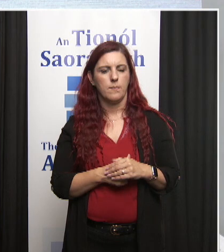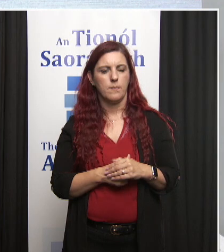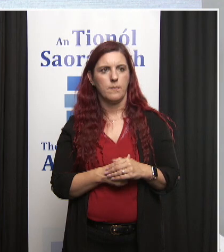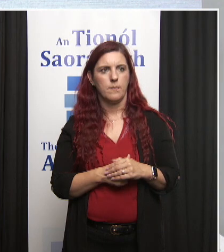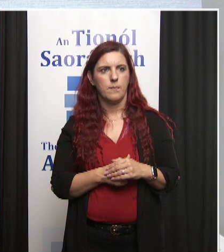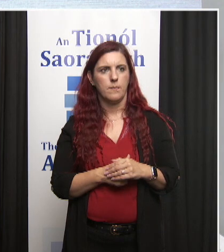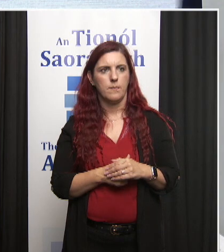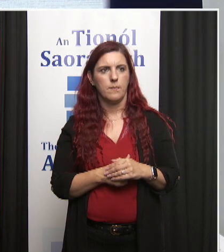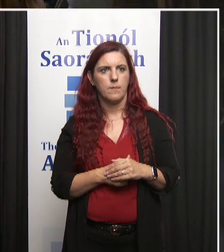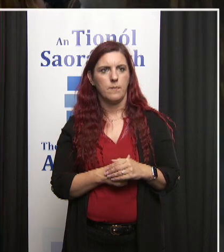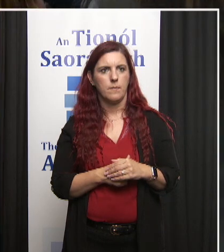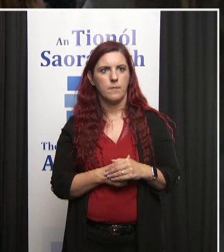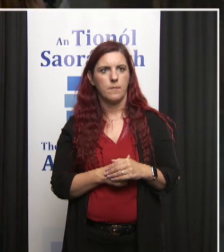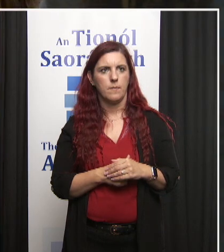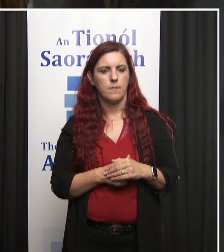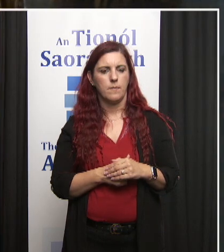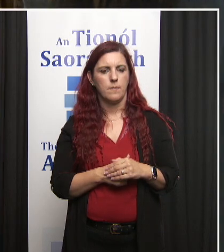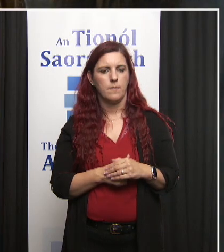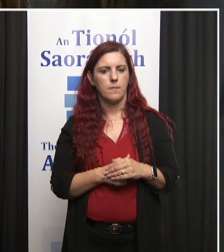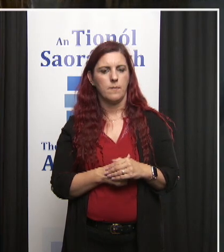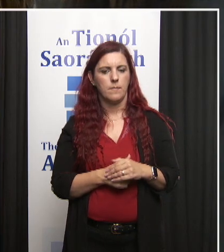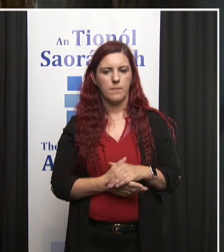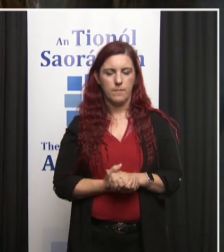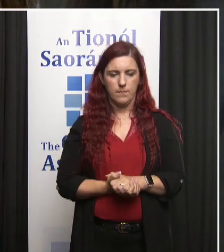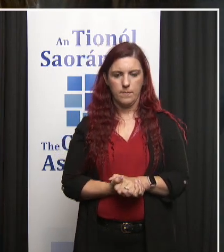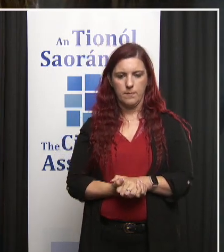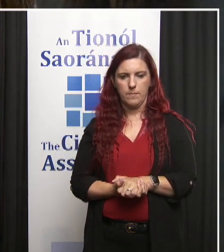So now we are financial model? No, where are we?